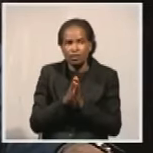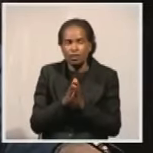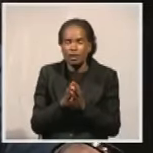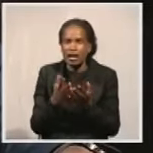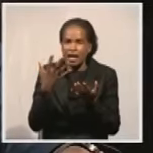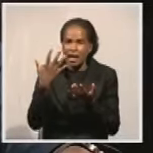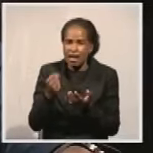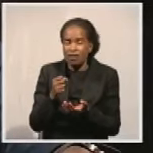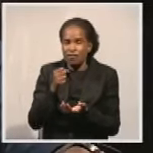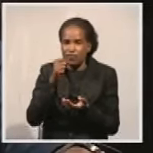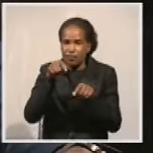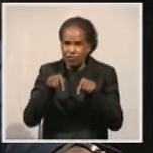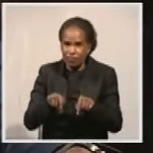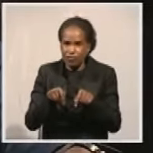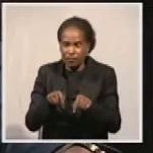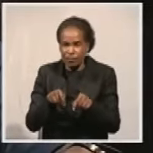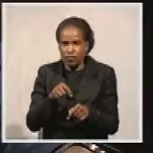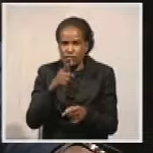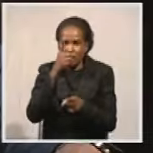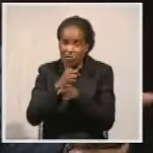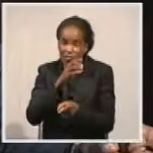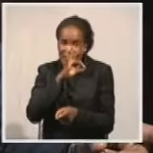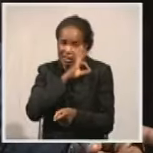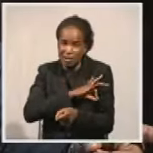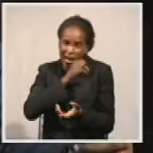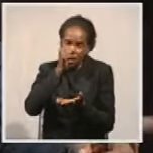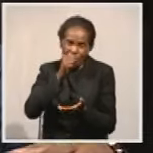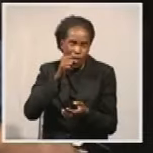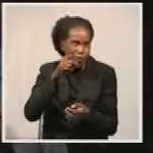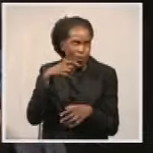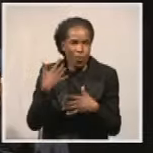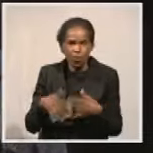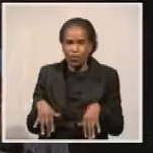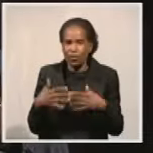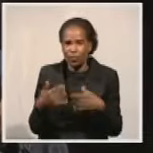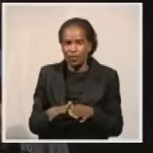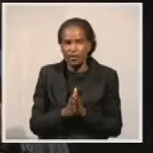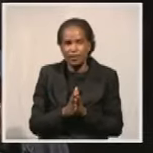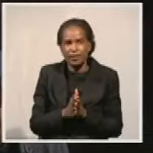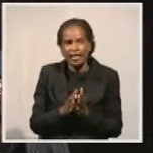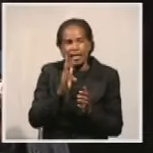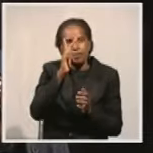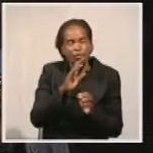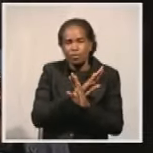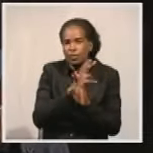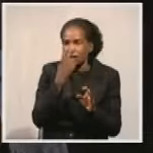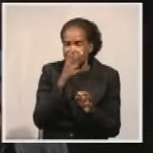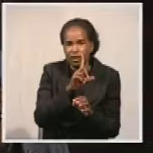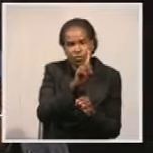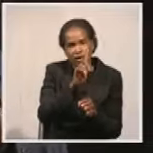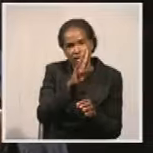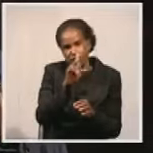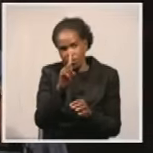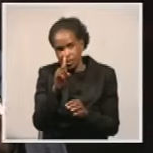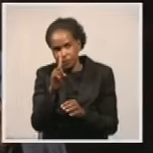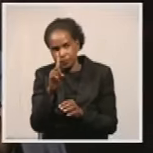there was a remark that was made a couple of years ago that said, you know, nobody's looking at 141 because we had to make a